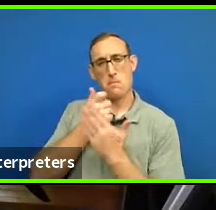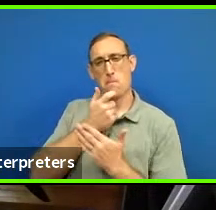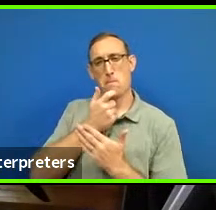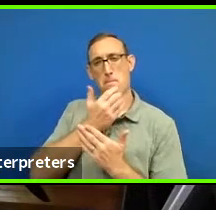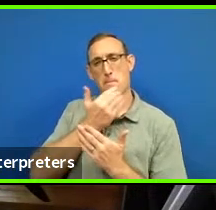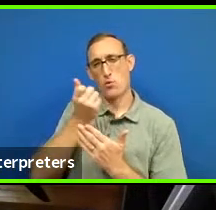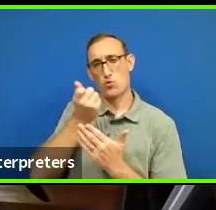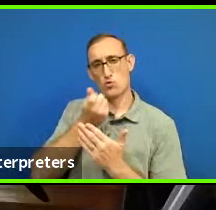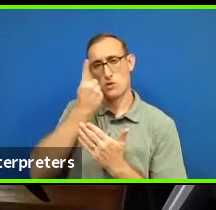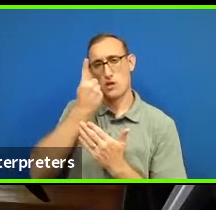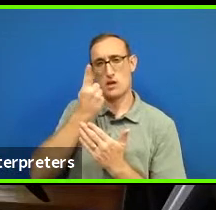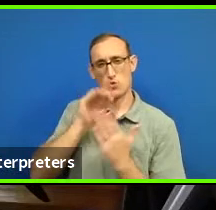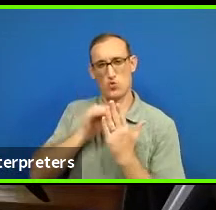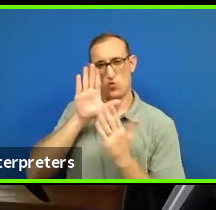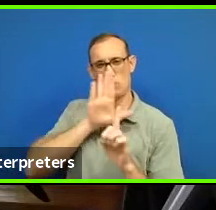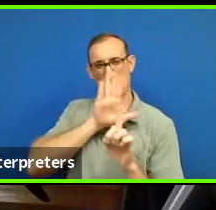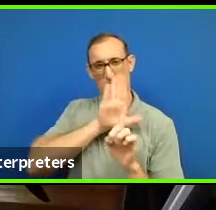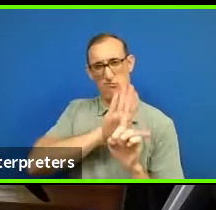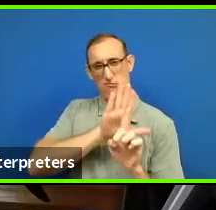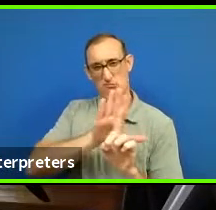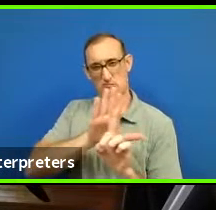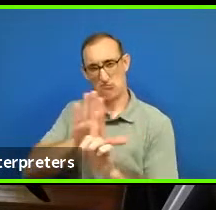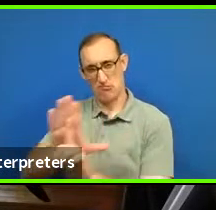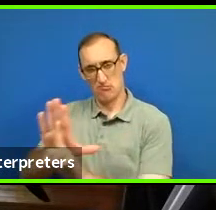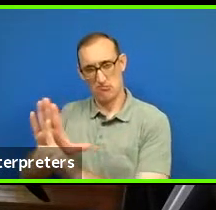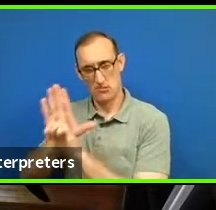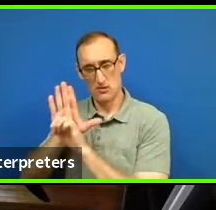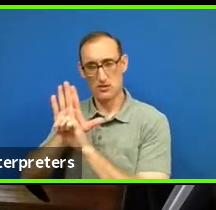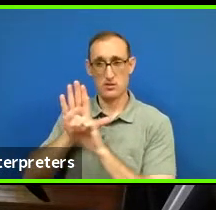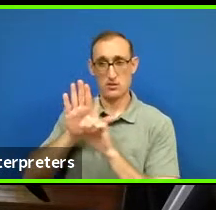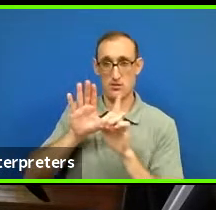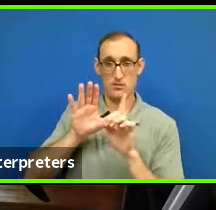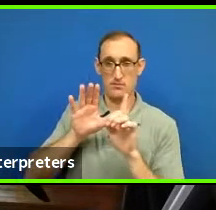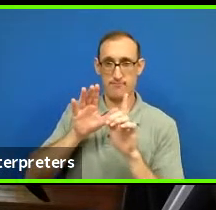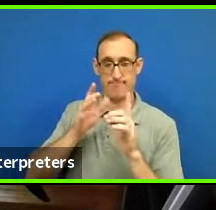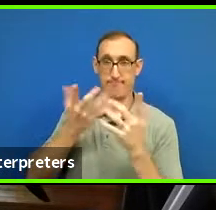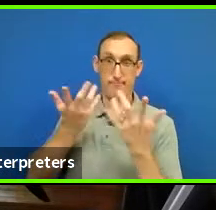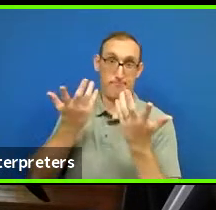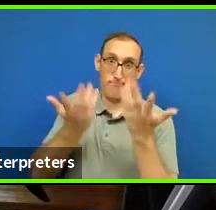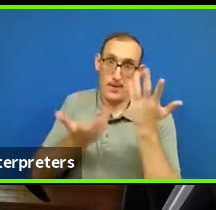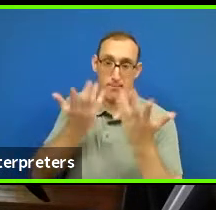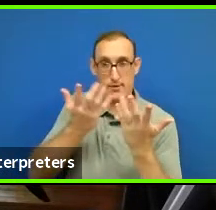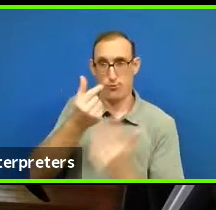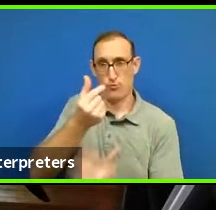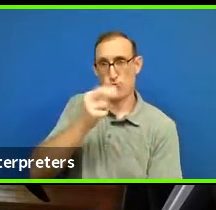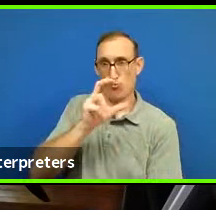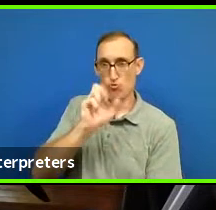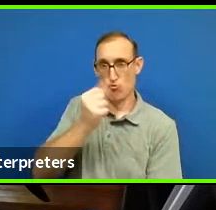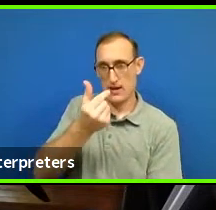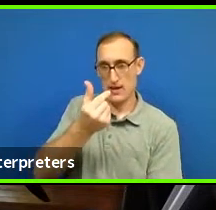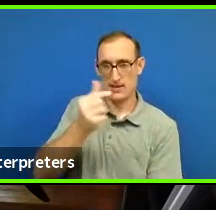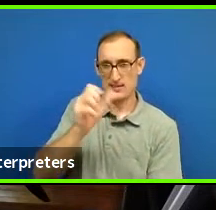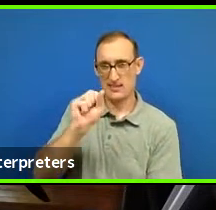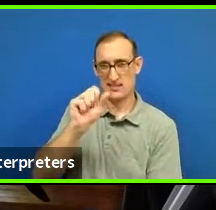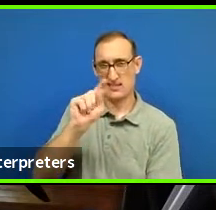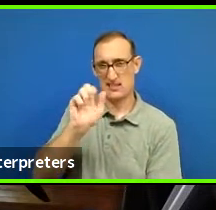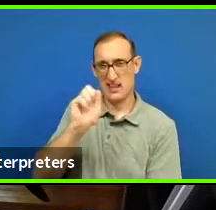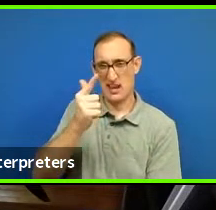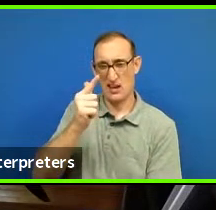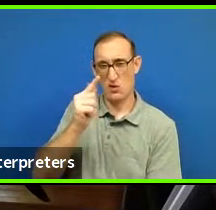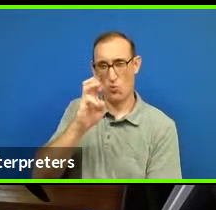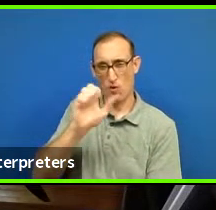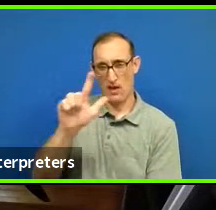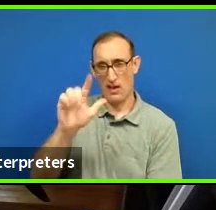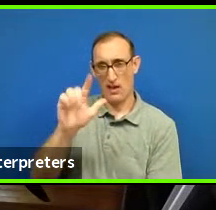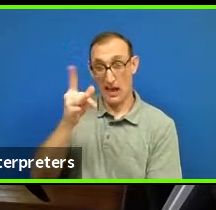it's working with Grace Bagwell-Adams or working with some of the community activists to give the board a